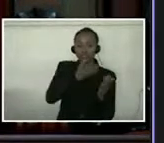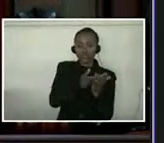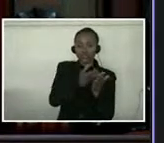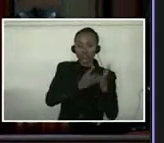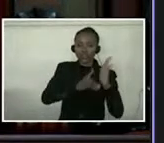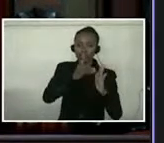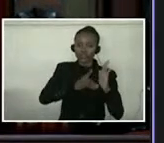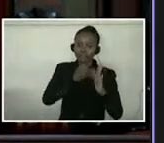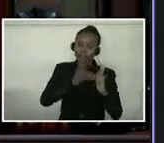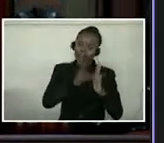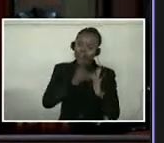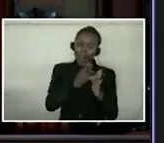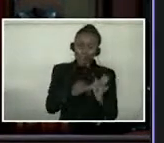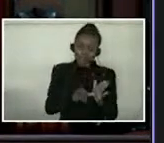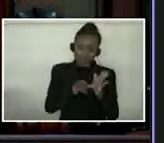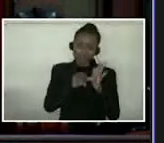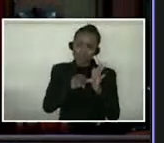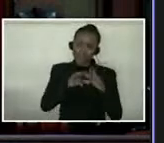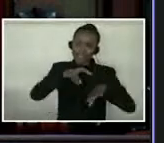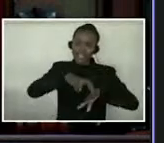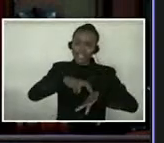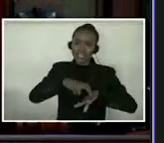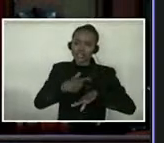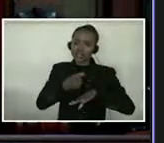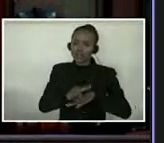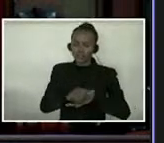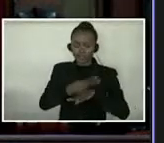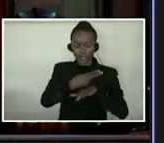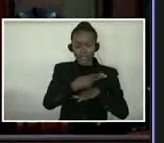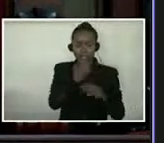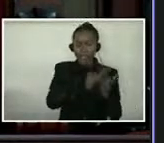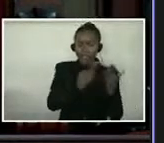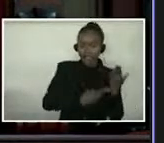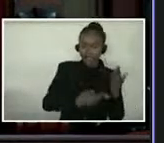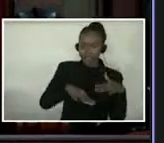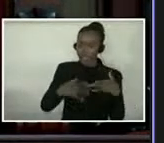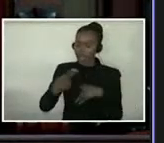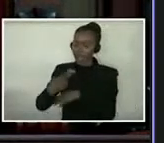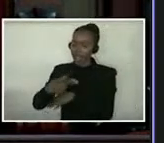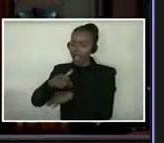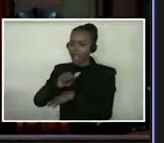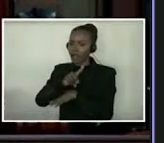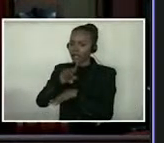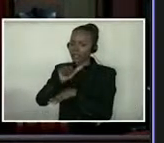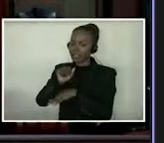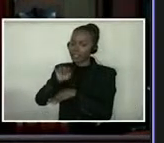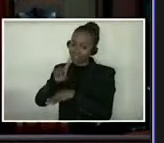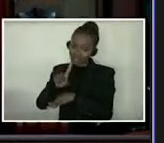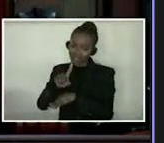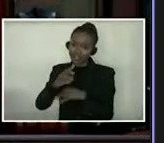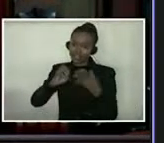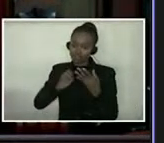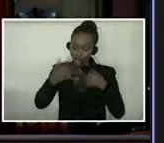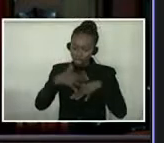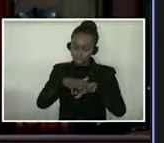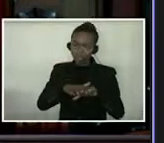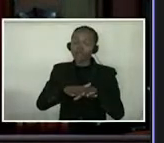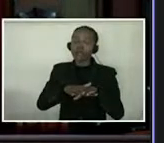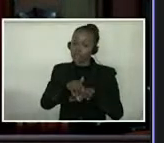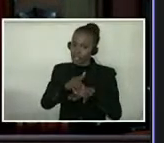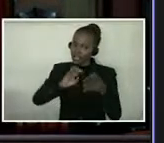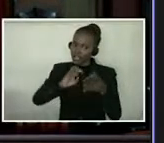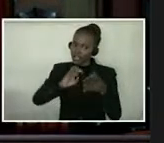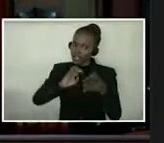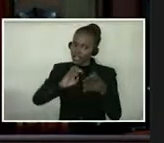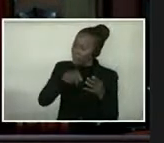worlds at enhanced mitigation although these are not often connected but a meaningful and powerful relationship